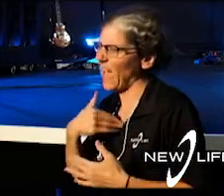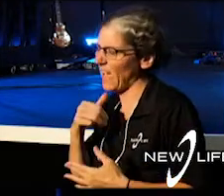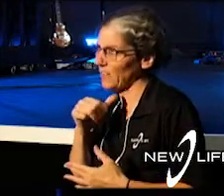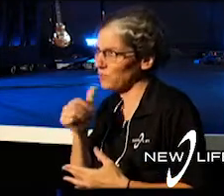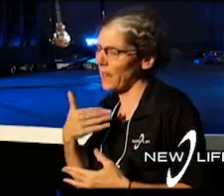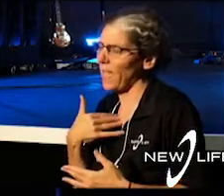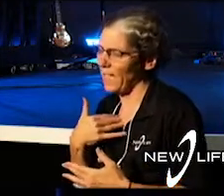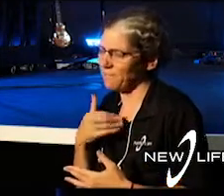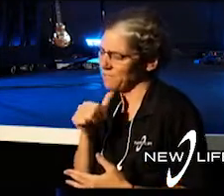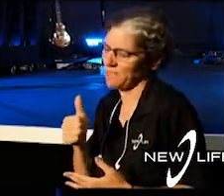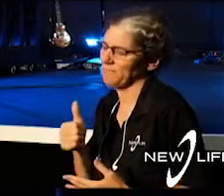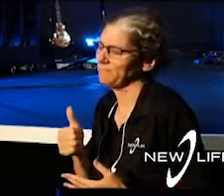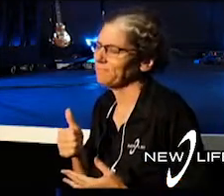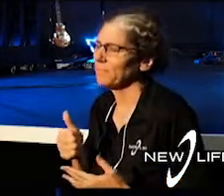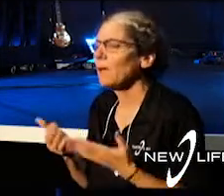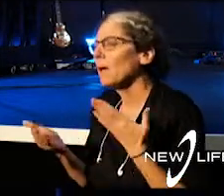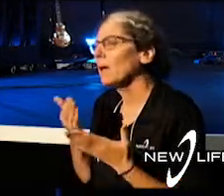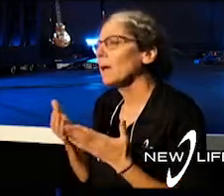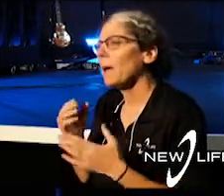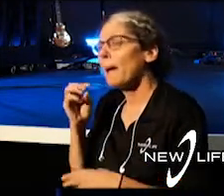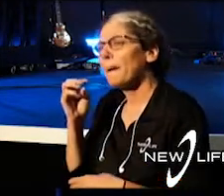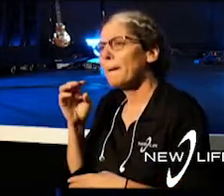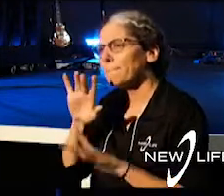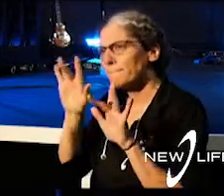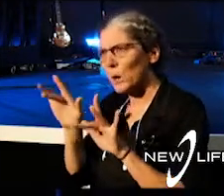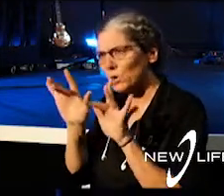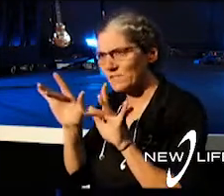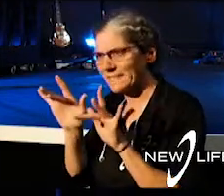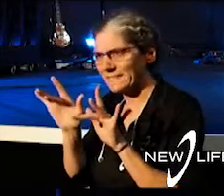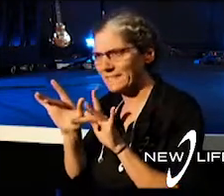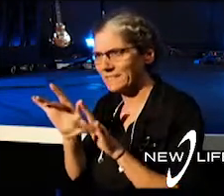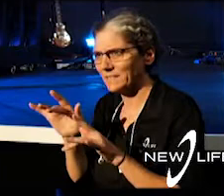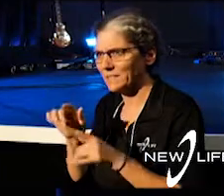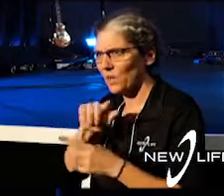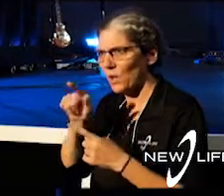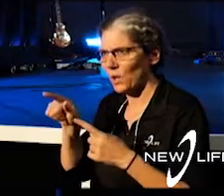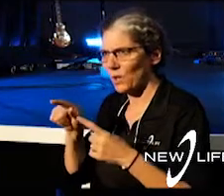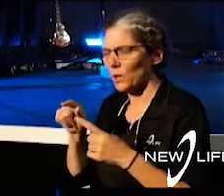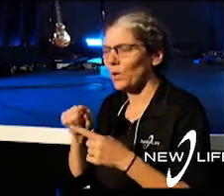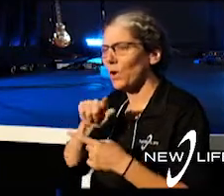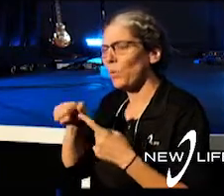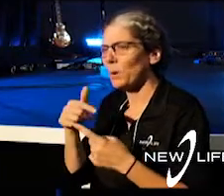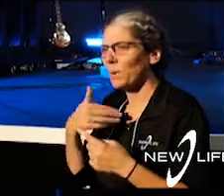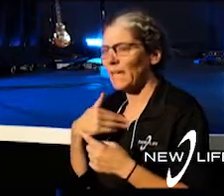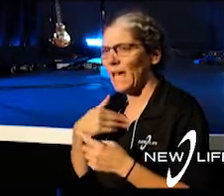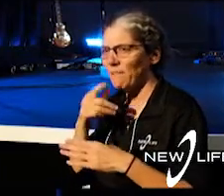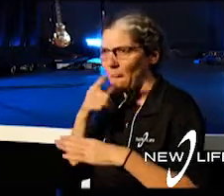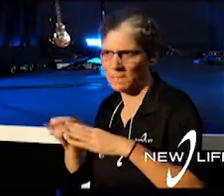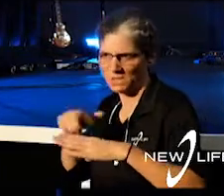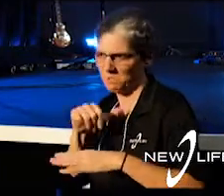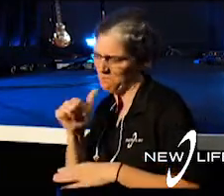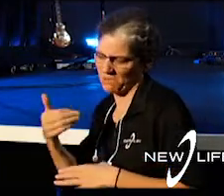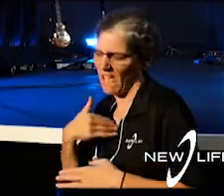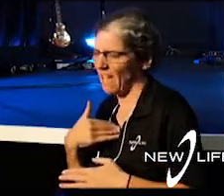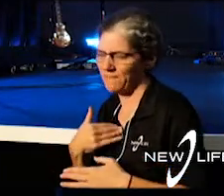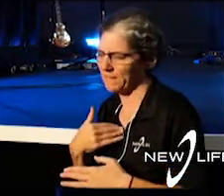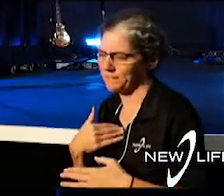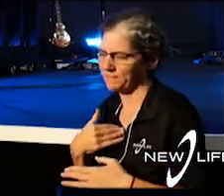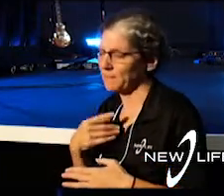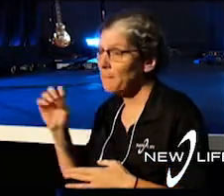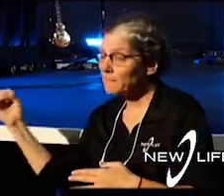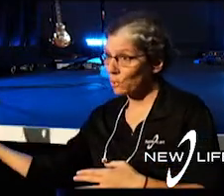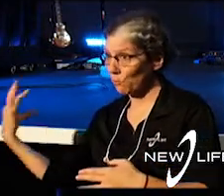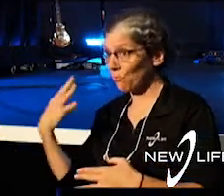so beautifully different. I want to tell you what they are. Mercy is when we don't get a punishment that we deserve. And